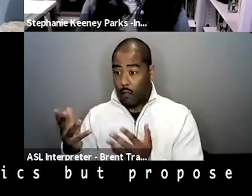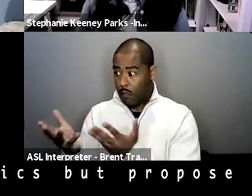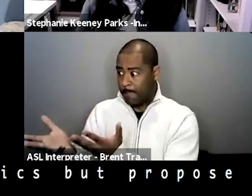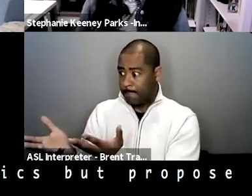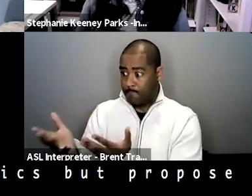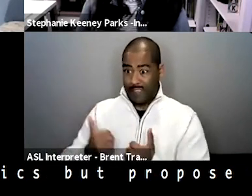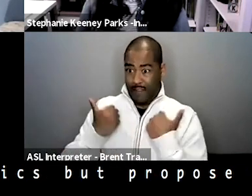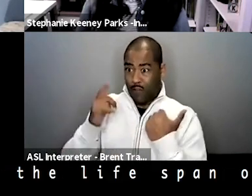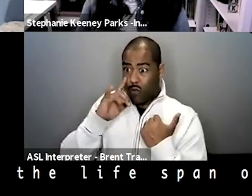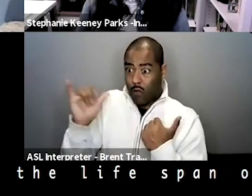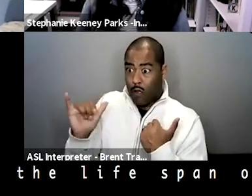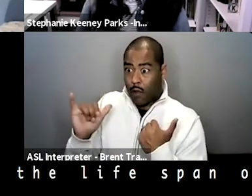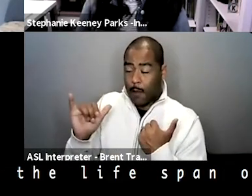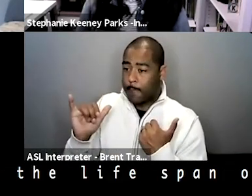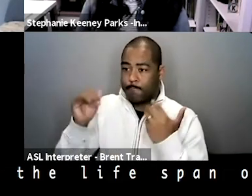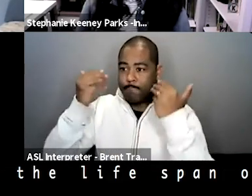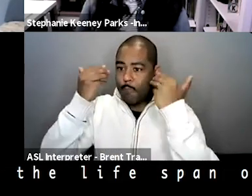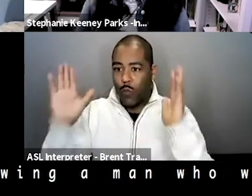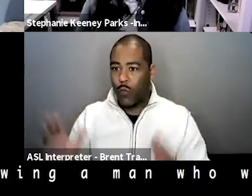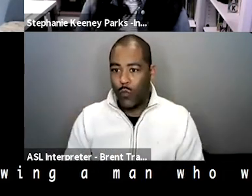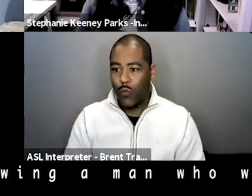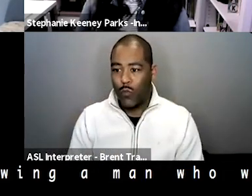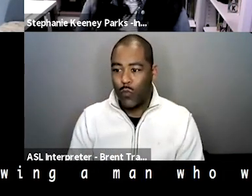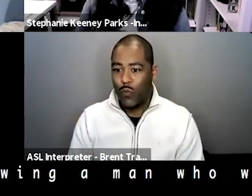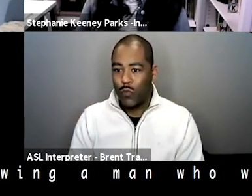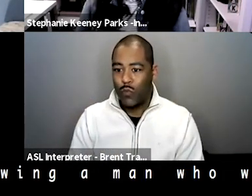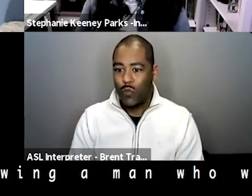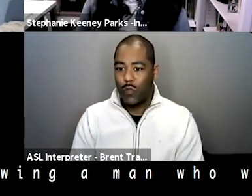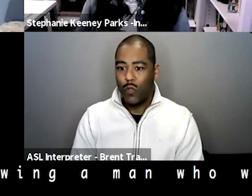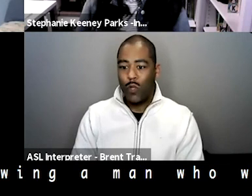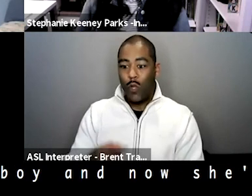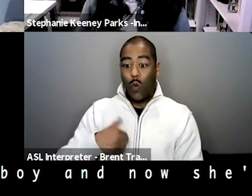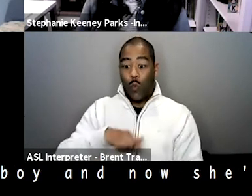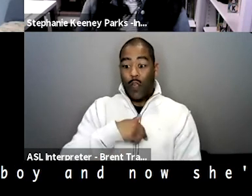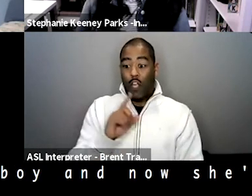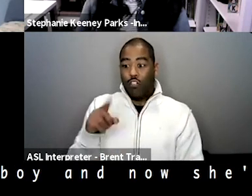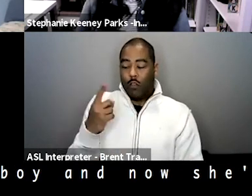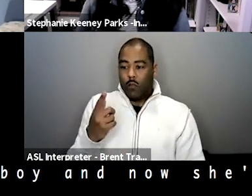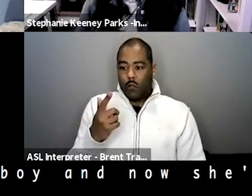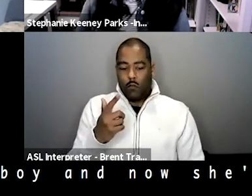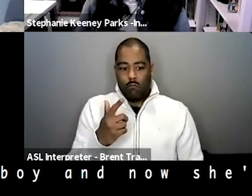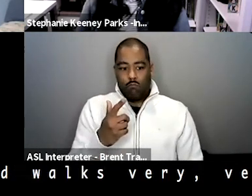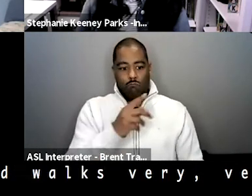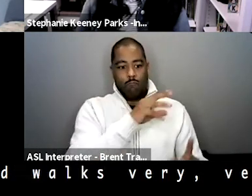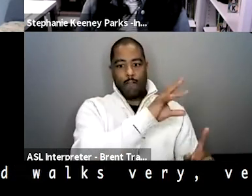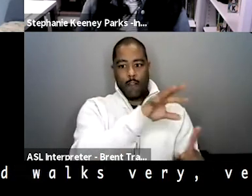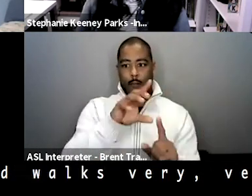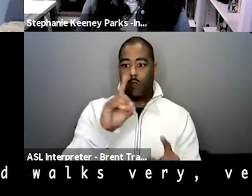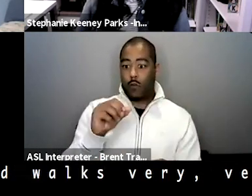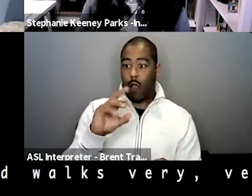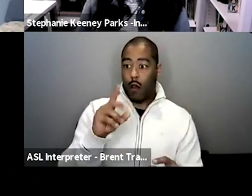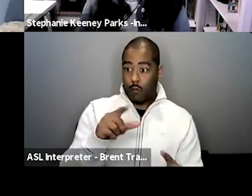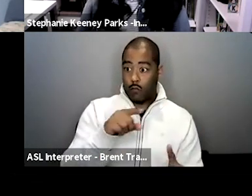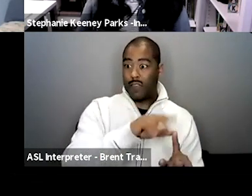discussion of the issue of geriatric, but we just propose it by showing the lifespan of Donald and showing a man who was a little boy and now